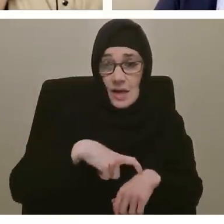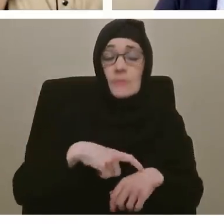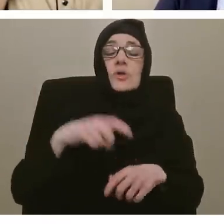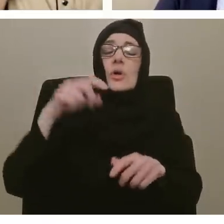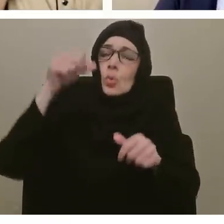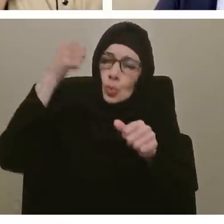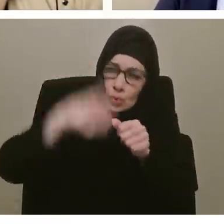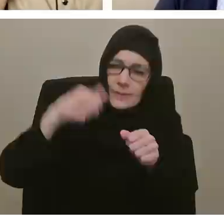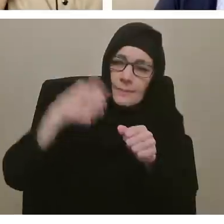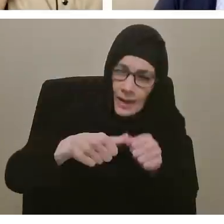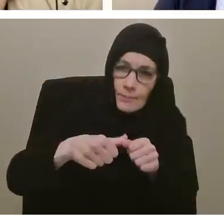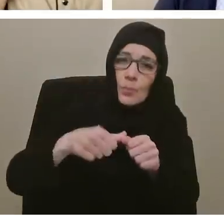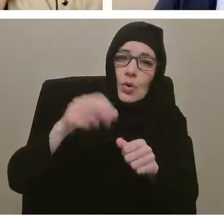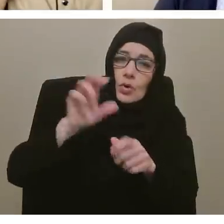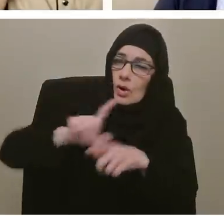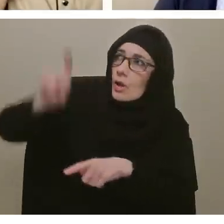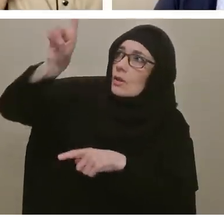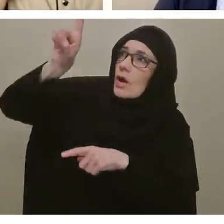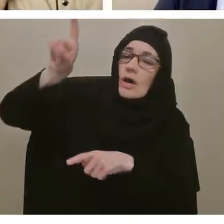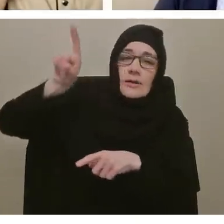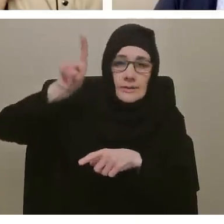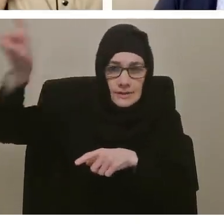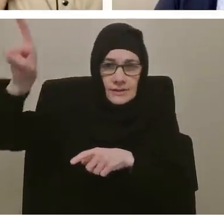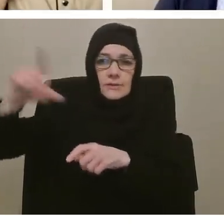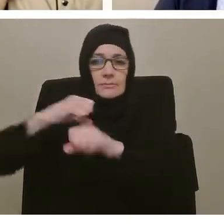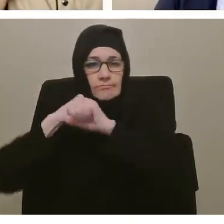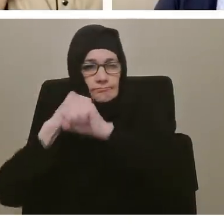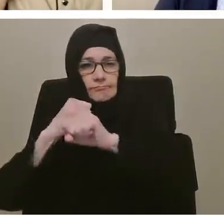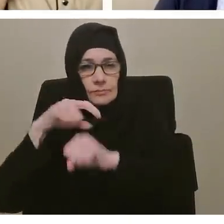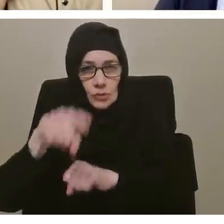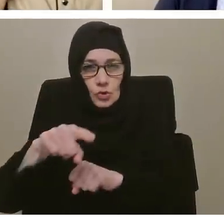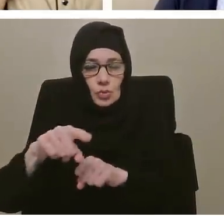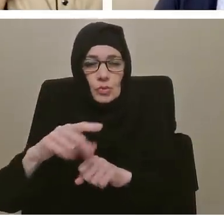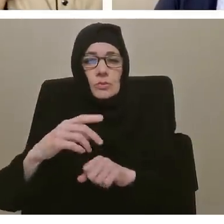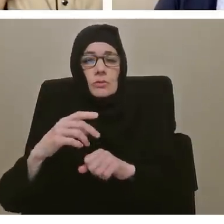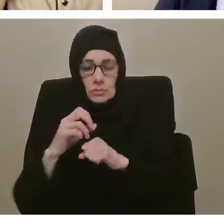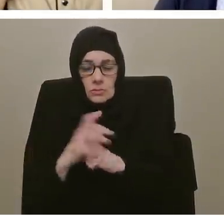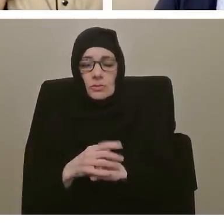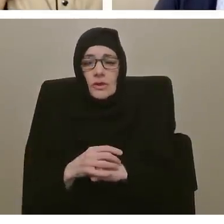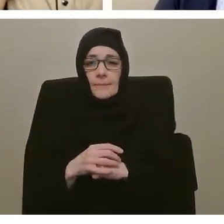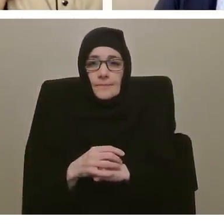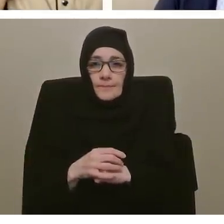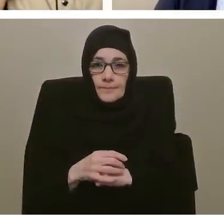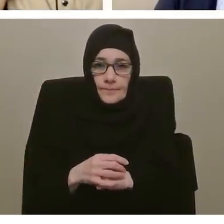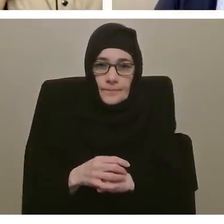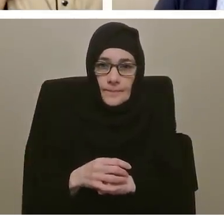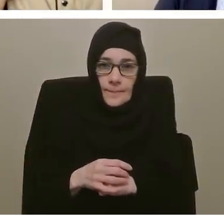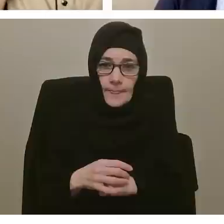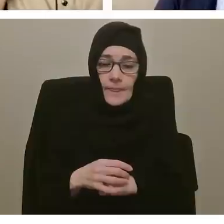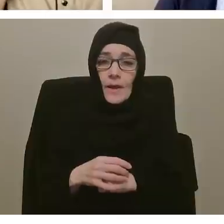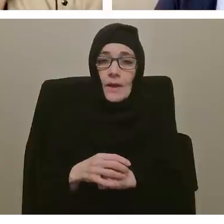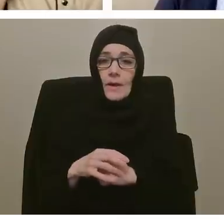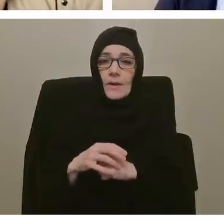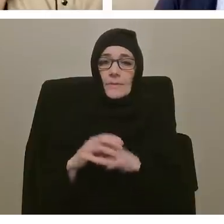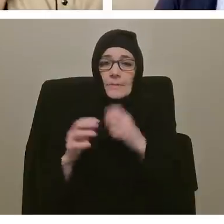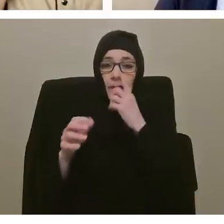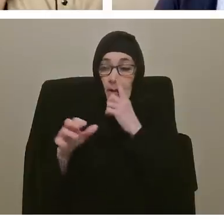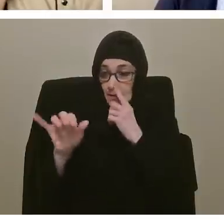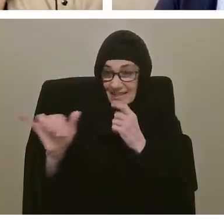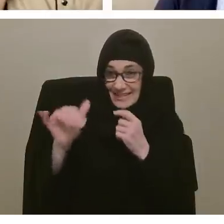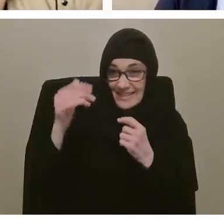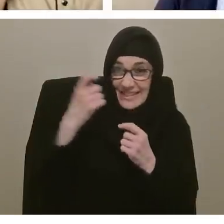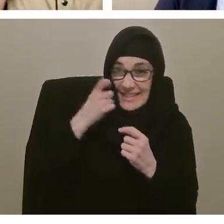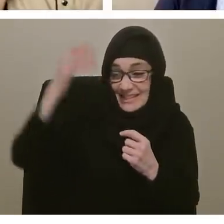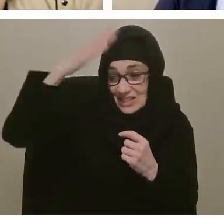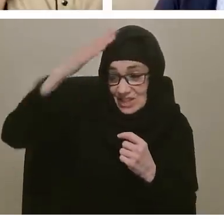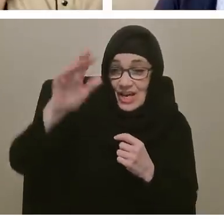Remember that he has sheltered you and others in you. As scholars say, awaka wa awabika. So as he mentioned, you know, Sheikh Yasir,